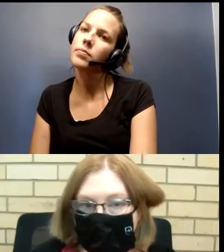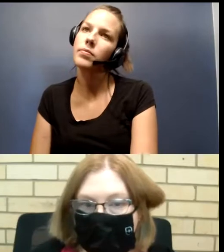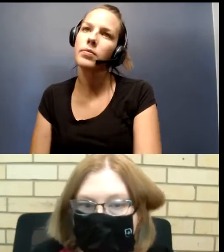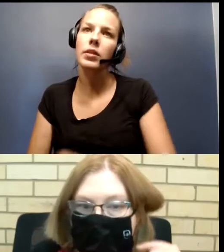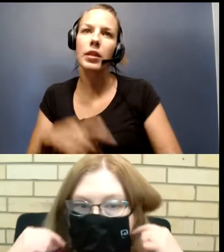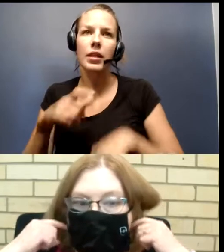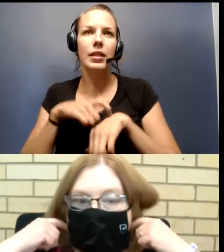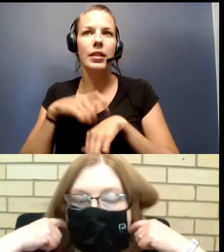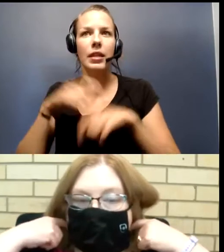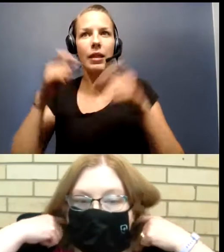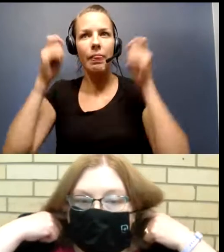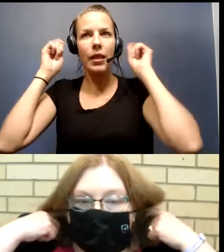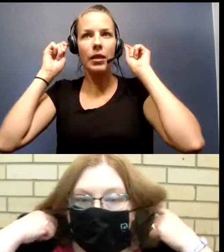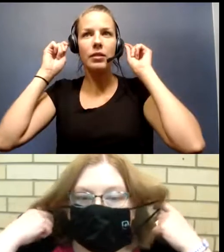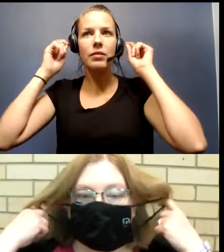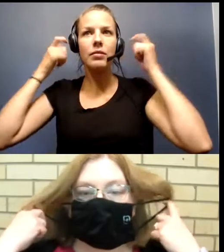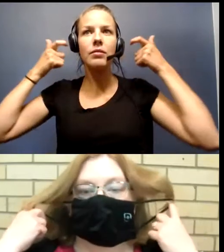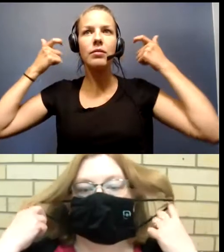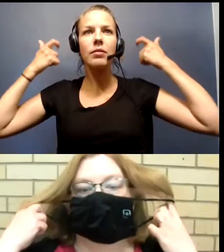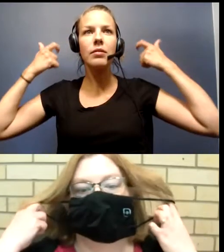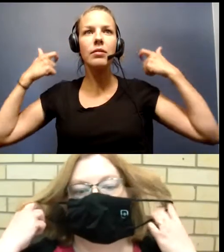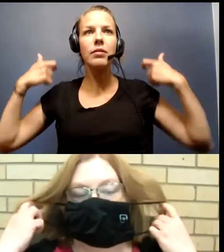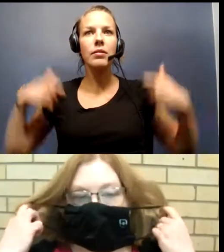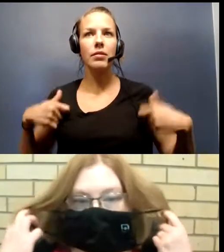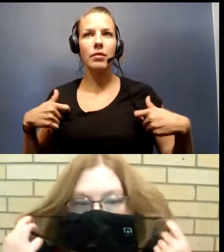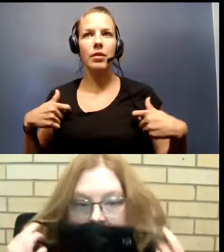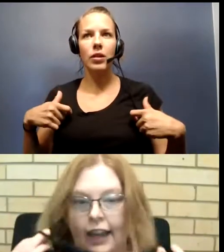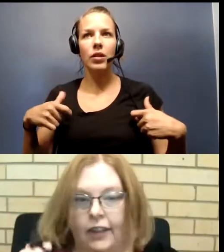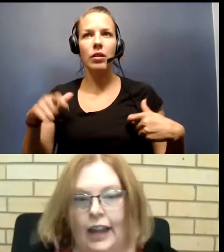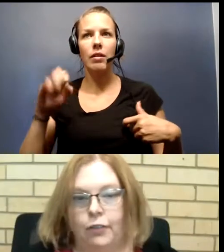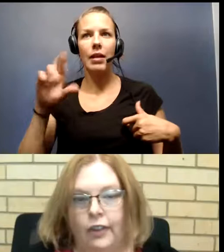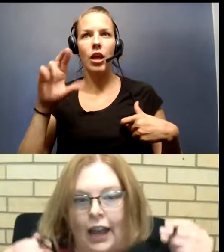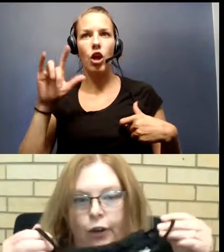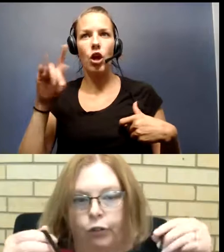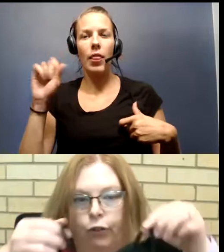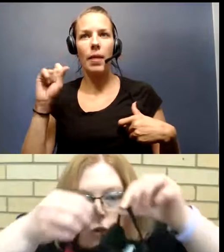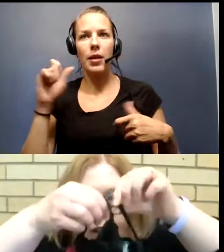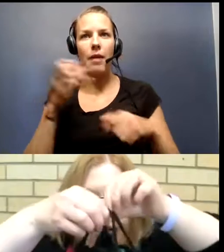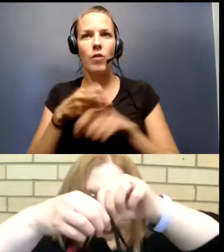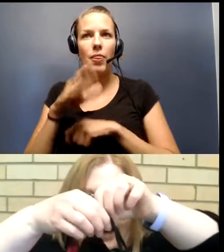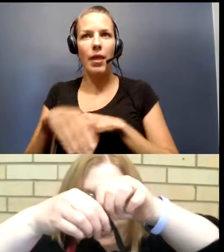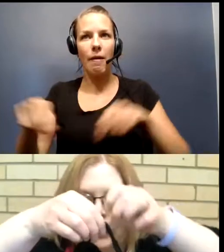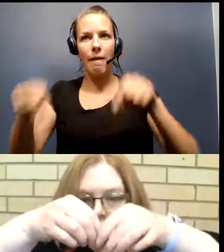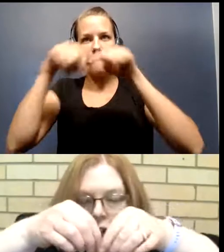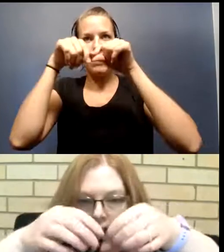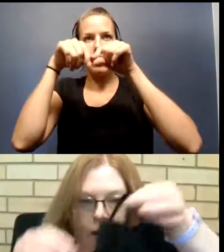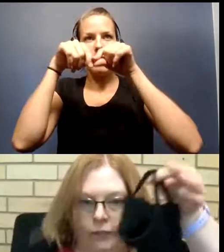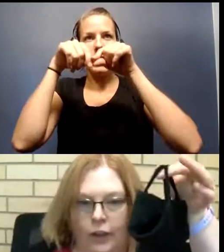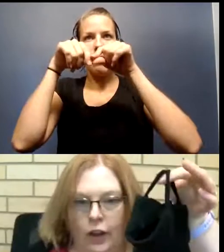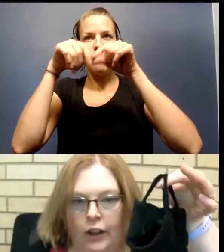stretch the ear loops, and handle it only by the ear loops or the ties, and then after that you fold it